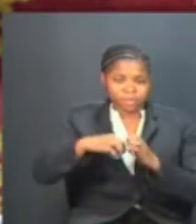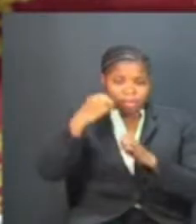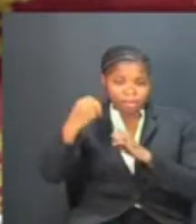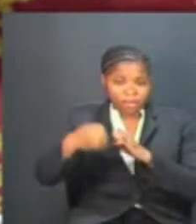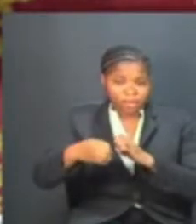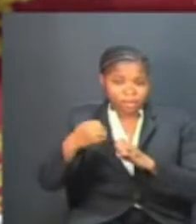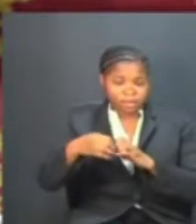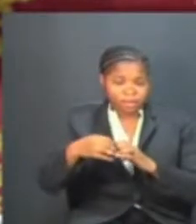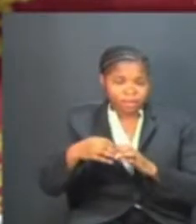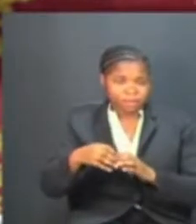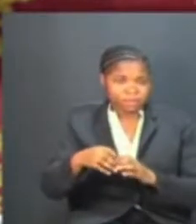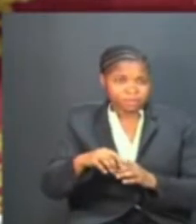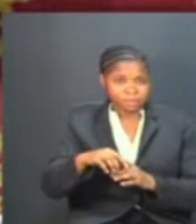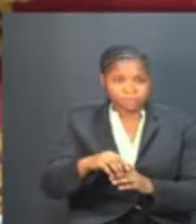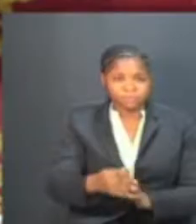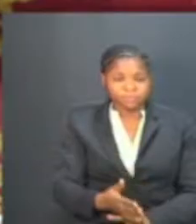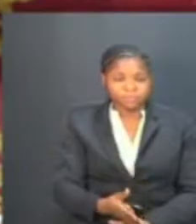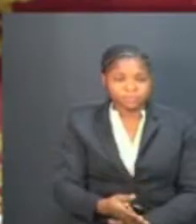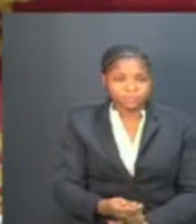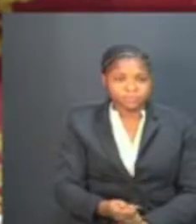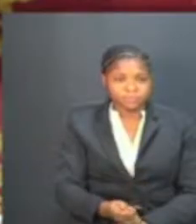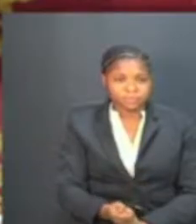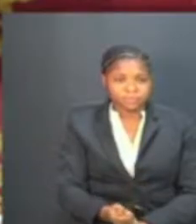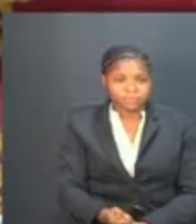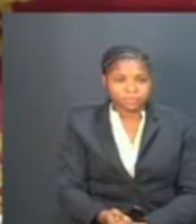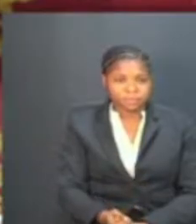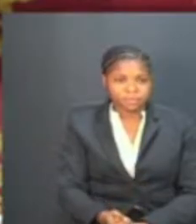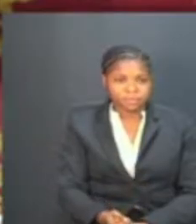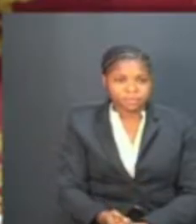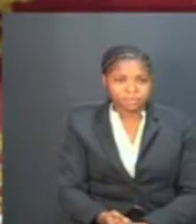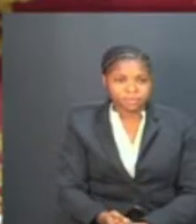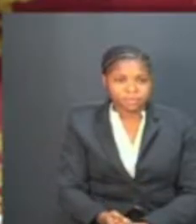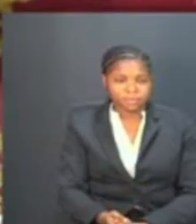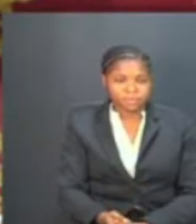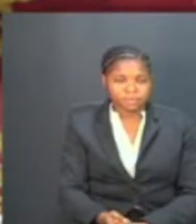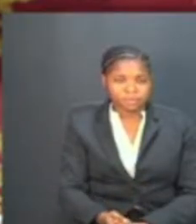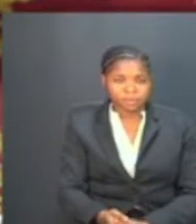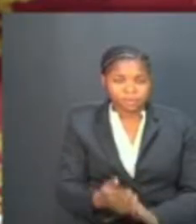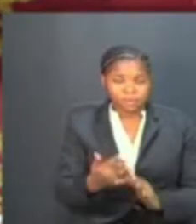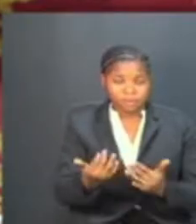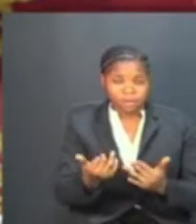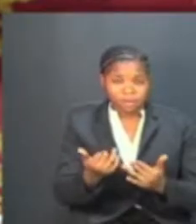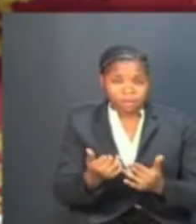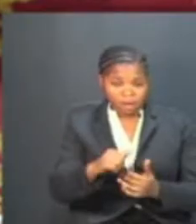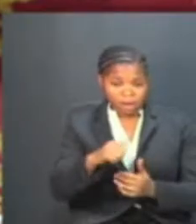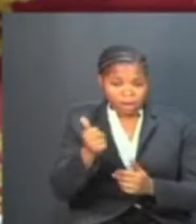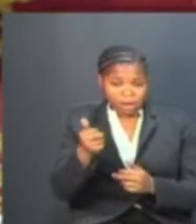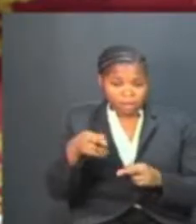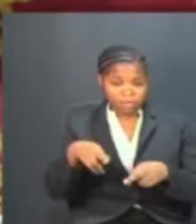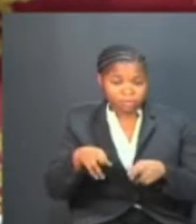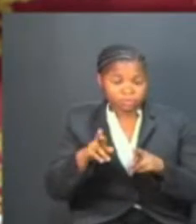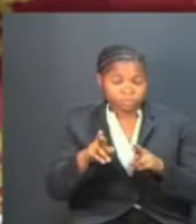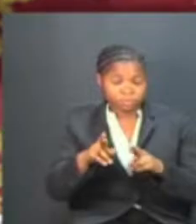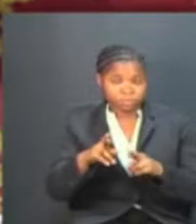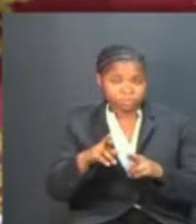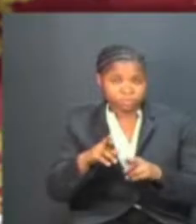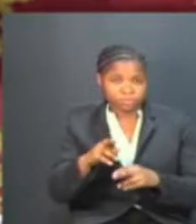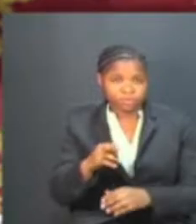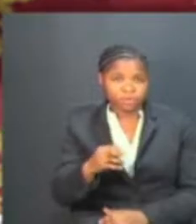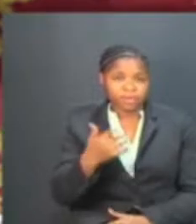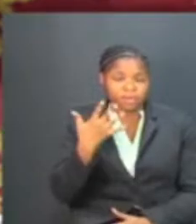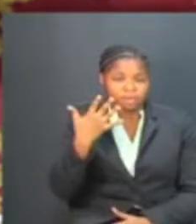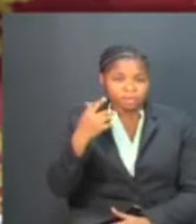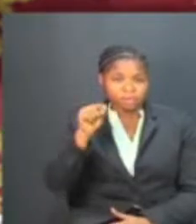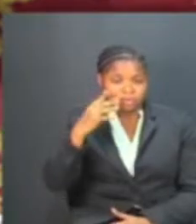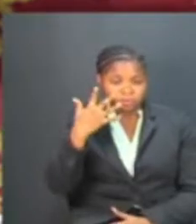Road. The Supreme Savior Canaan Road is also a 5.5